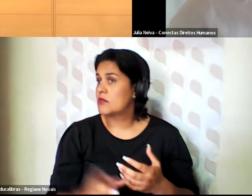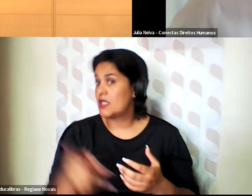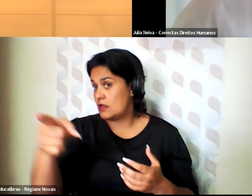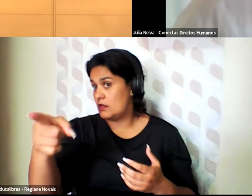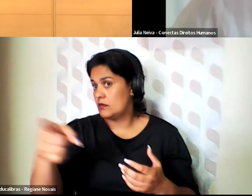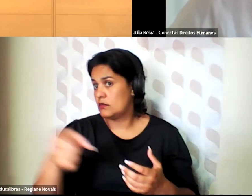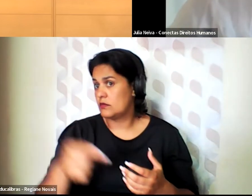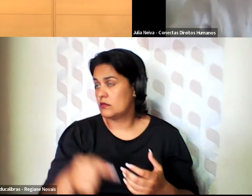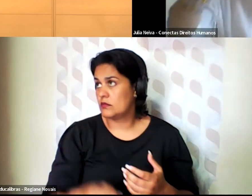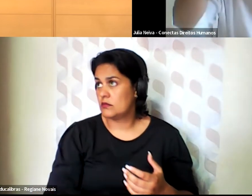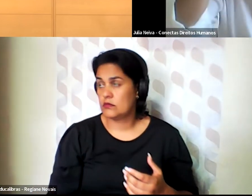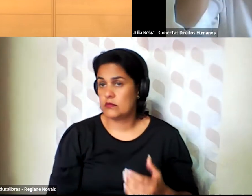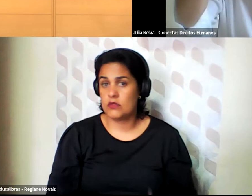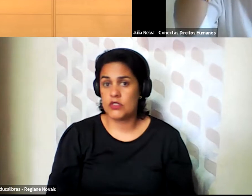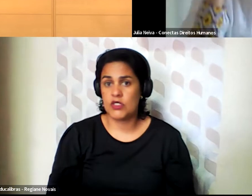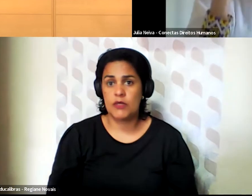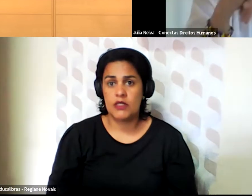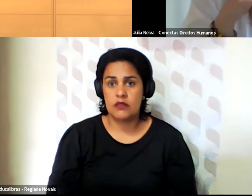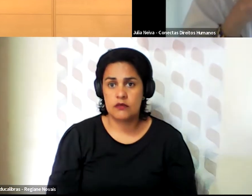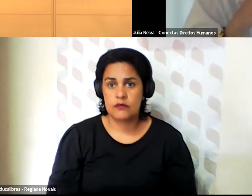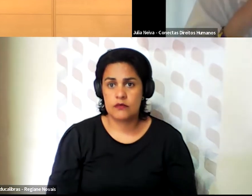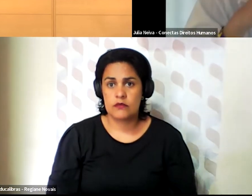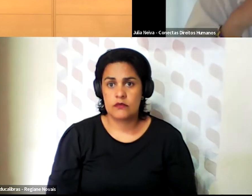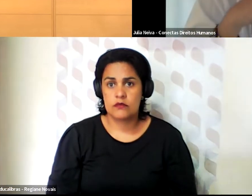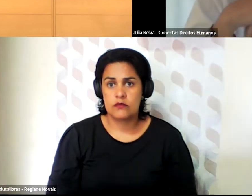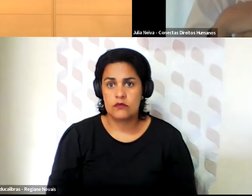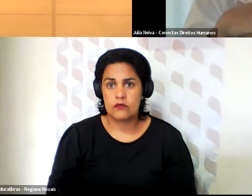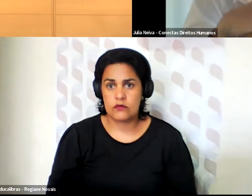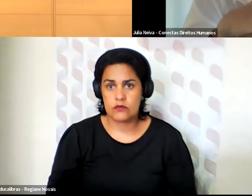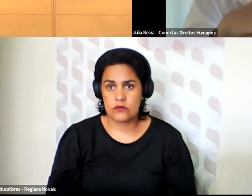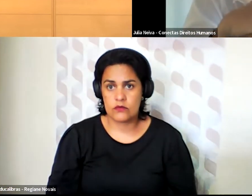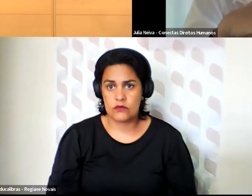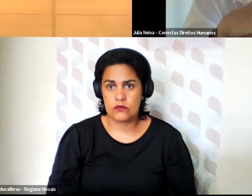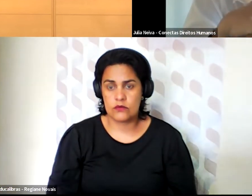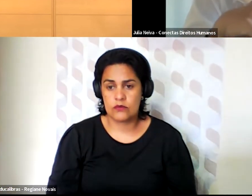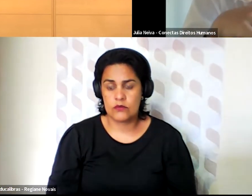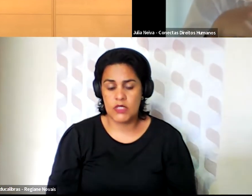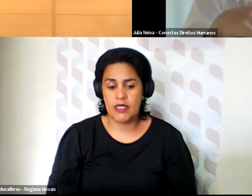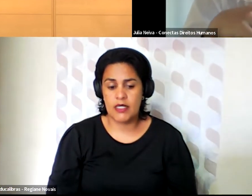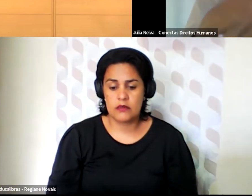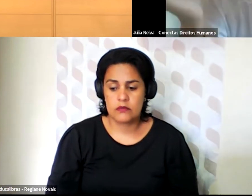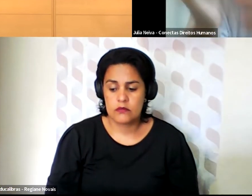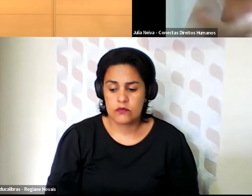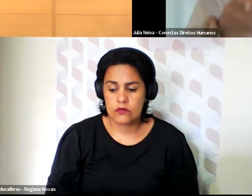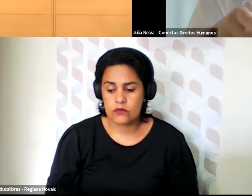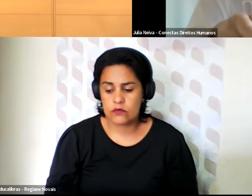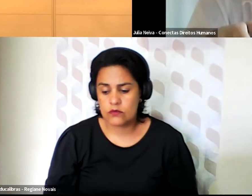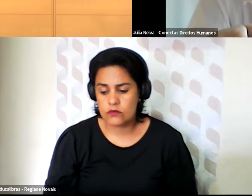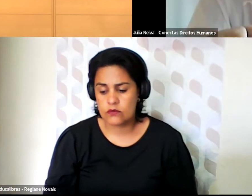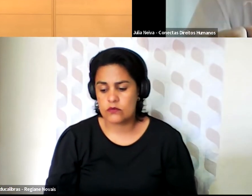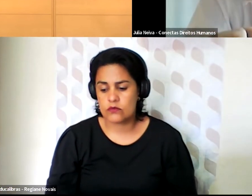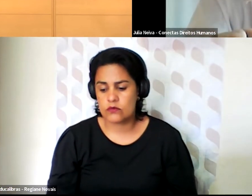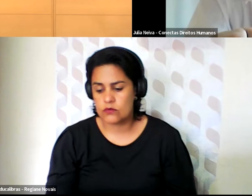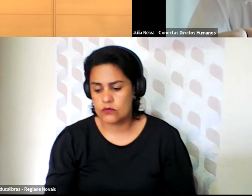word. So I can say that civil society is a big group, so there are